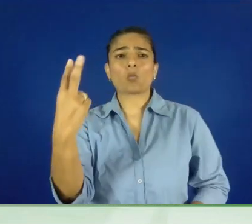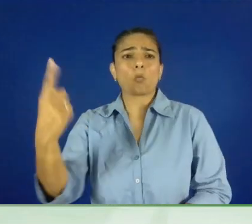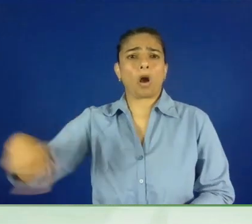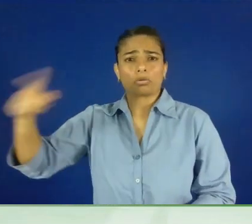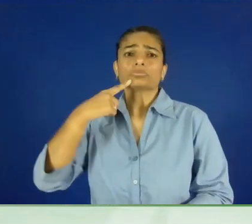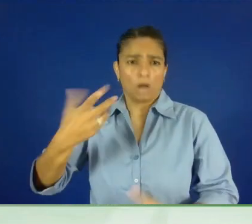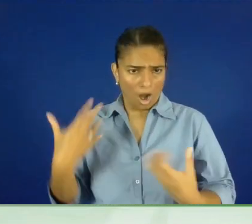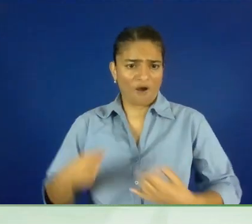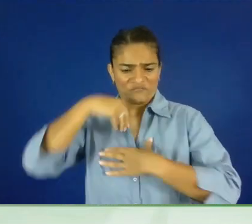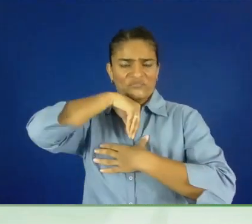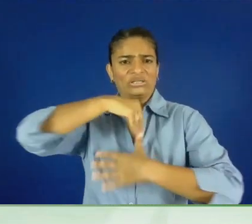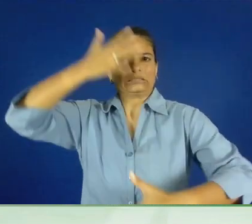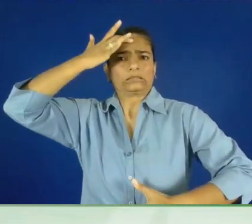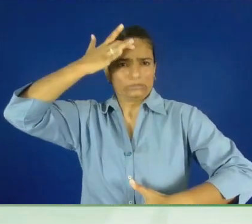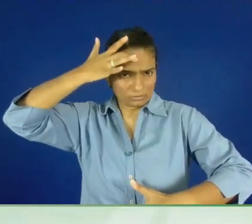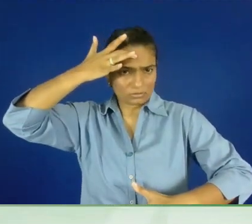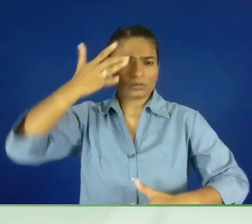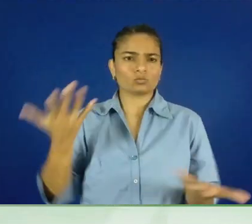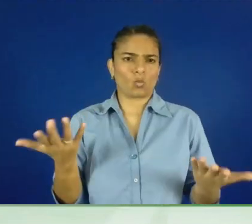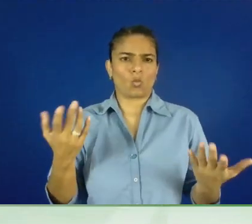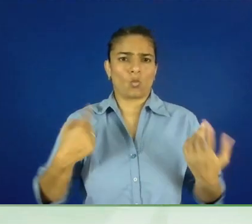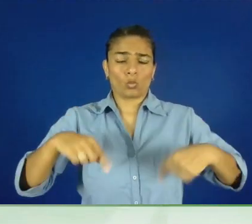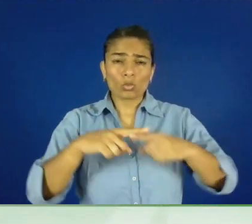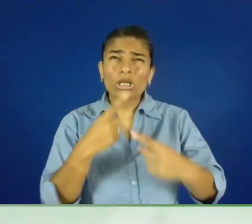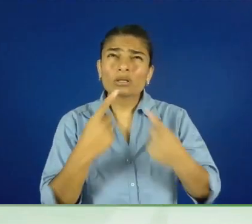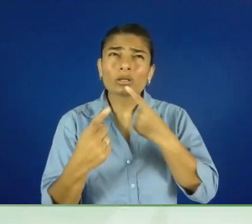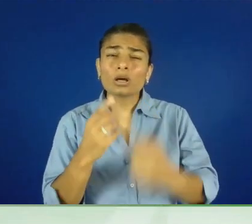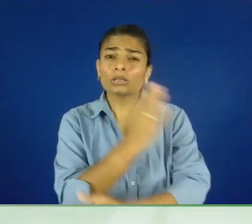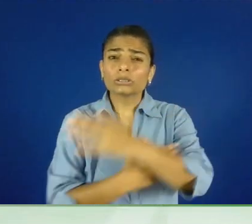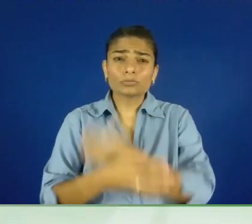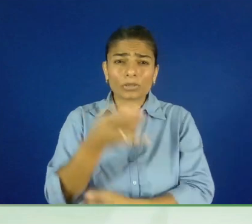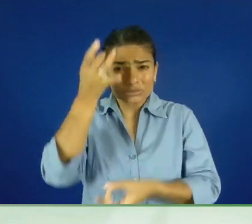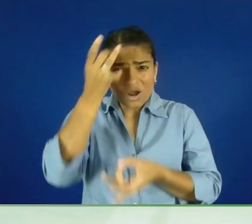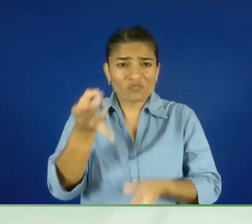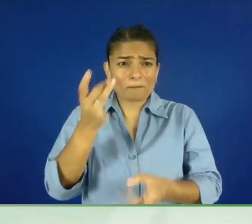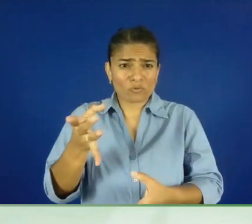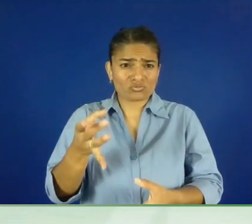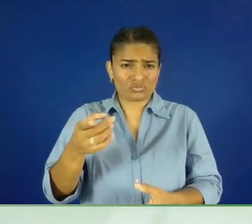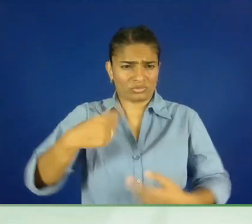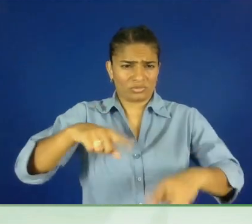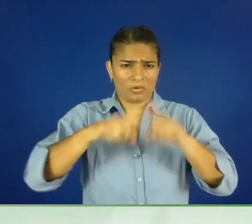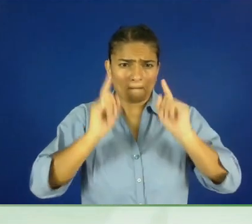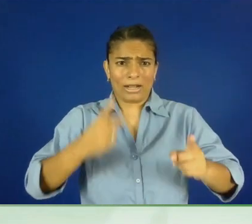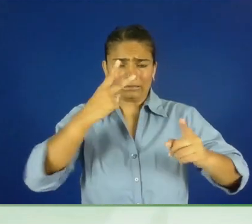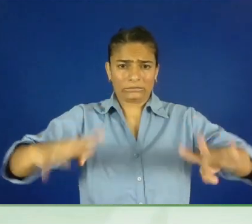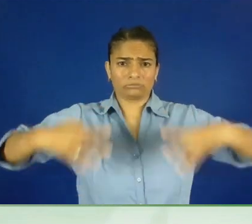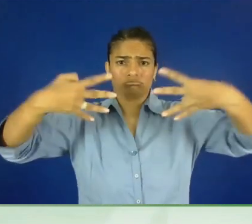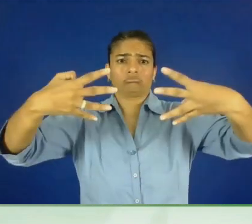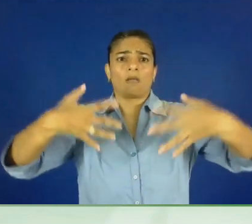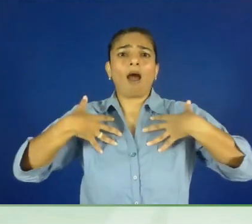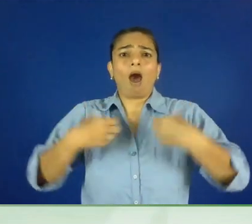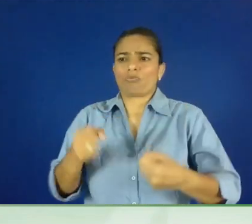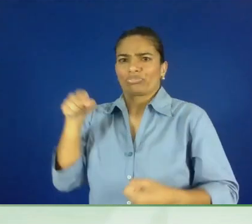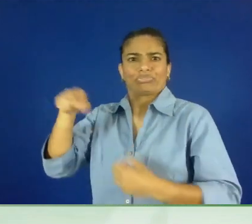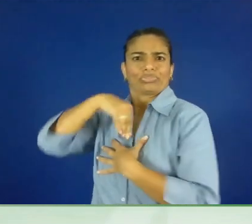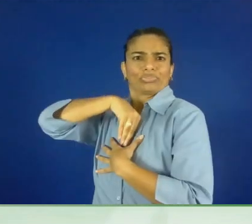those people are disadvantaged by disability-specific barriers, but would never dream of calling themselves disabled. So we need to open it